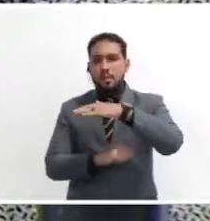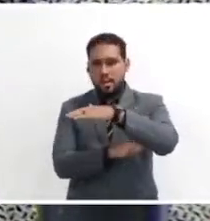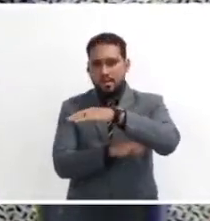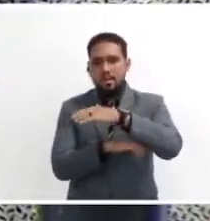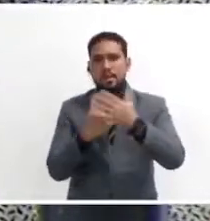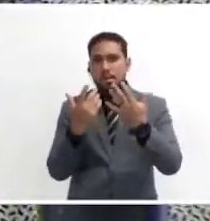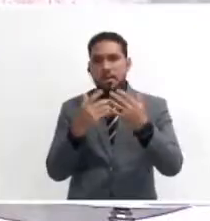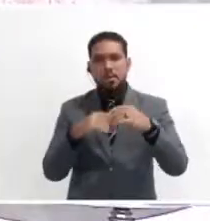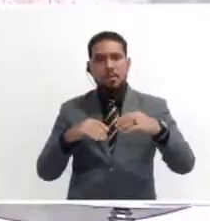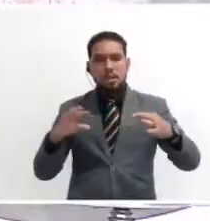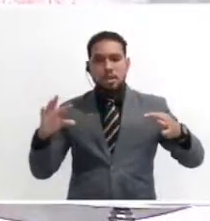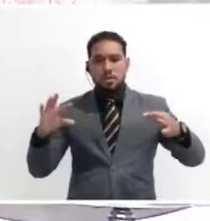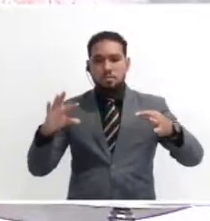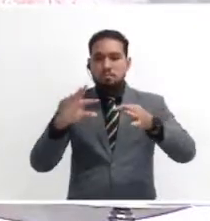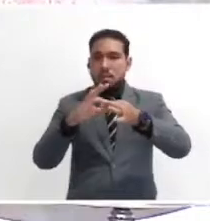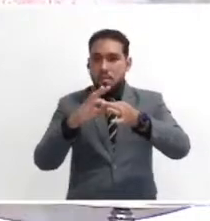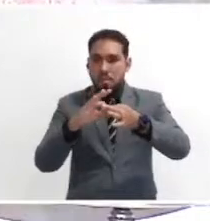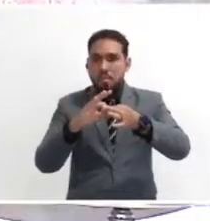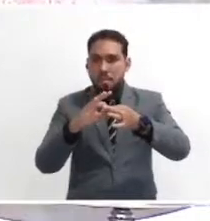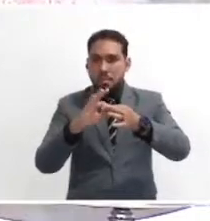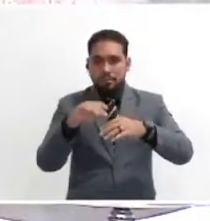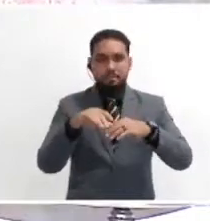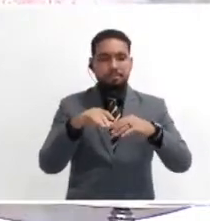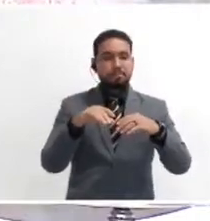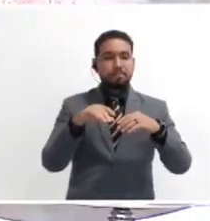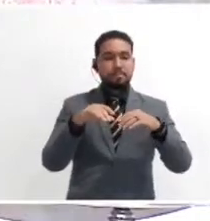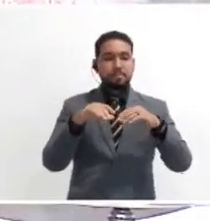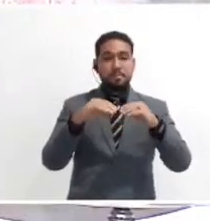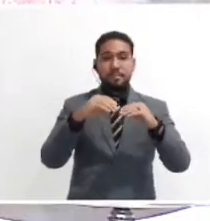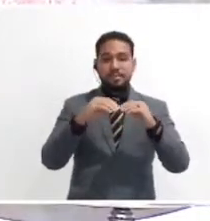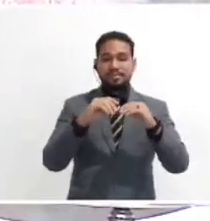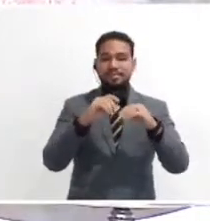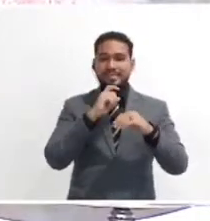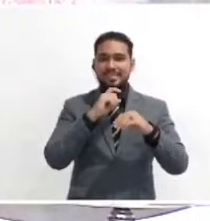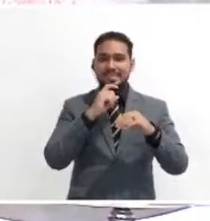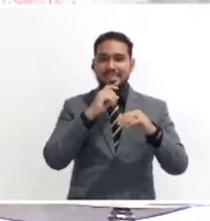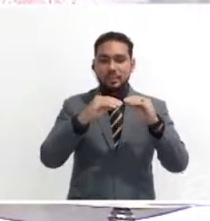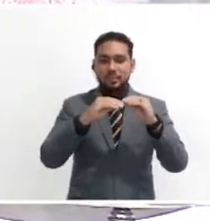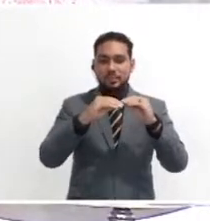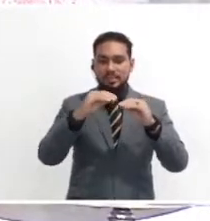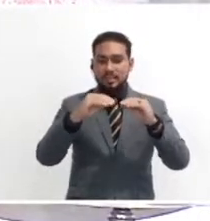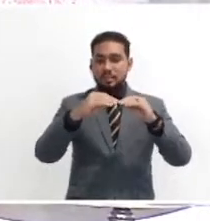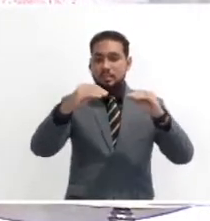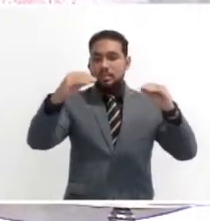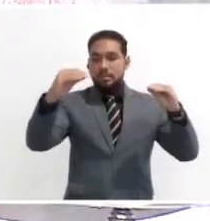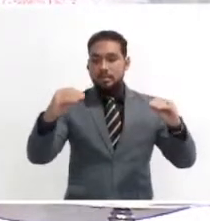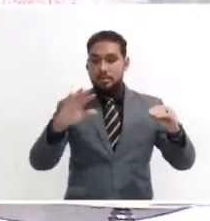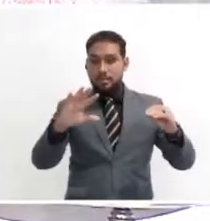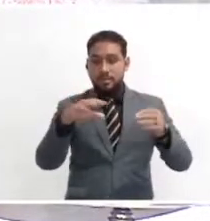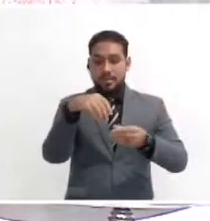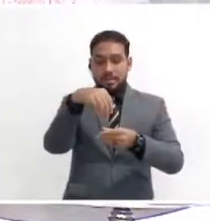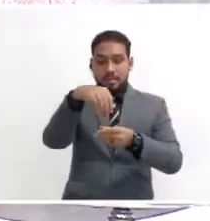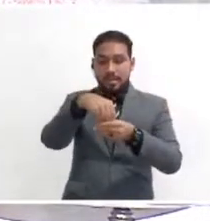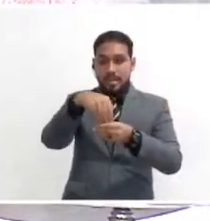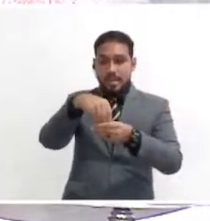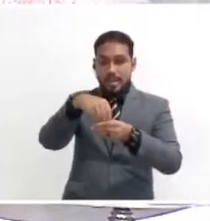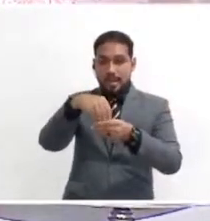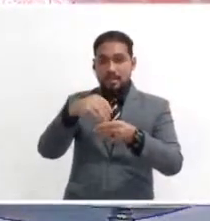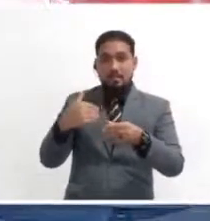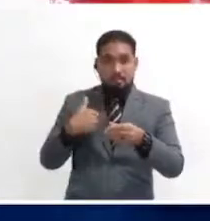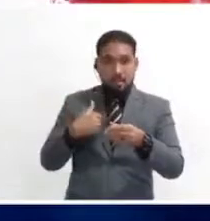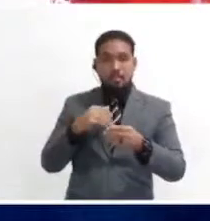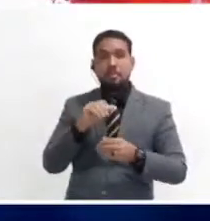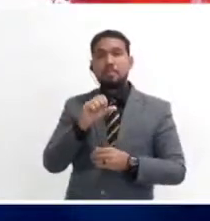we might put a little piece typically of silicon, and you can think of it as a little silicon interposer, but we call it a bridge because it doesn't